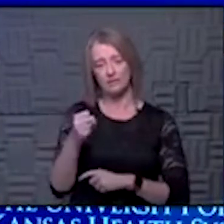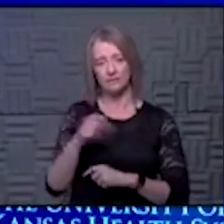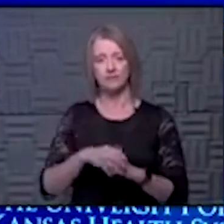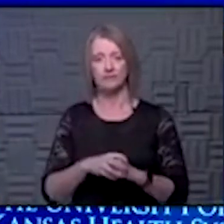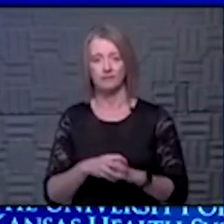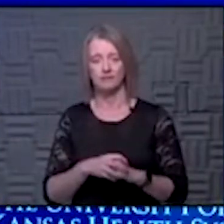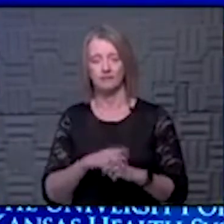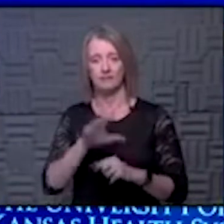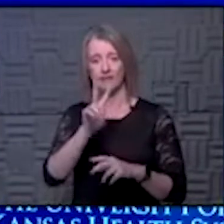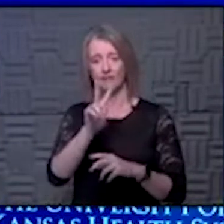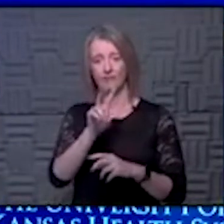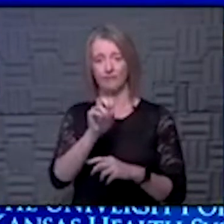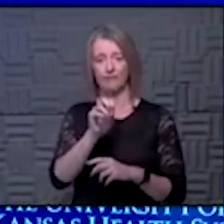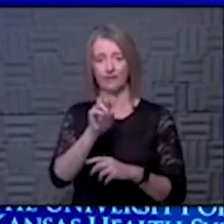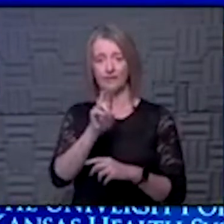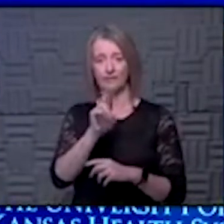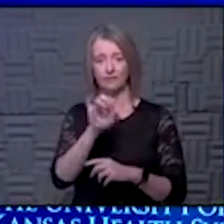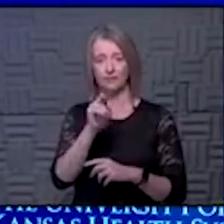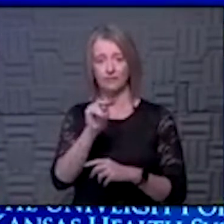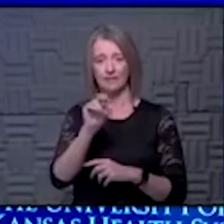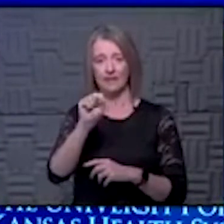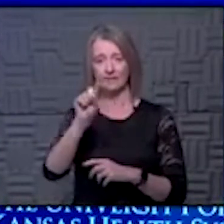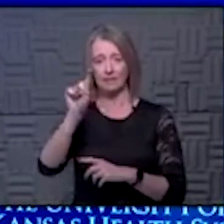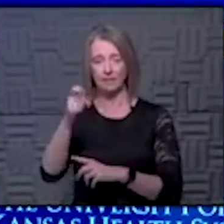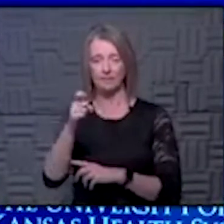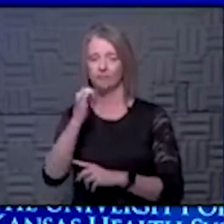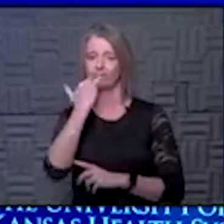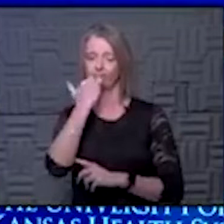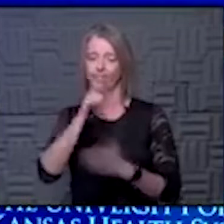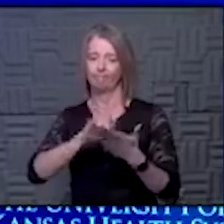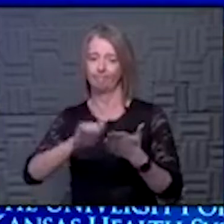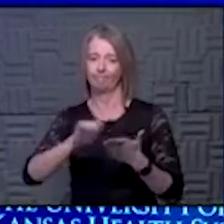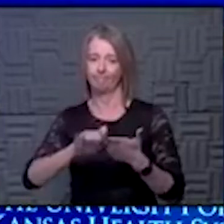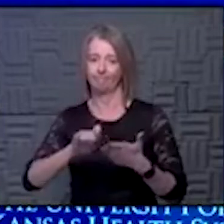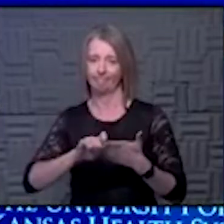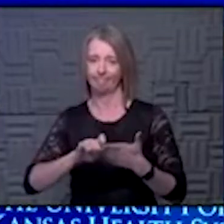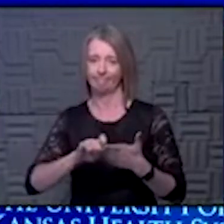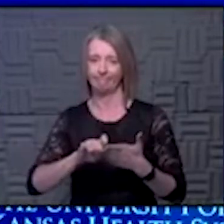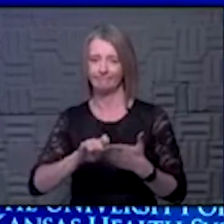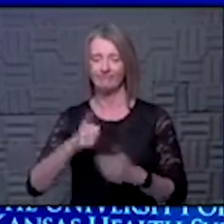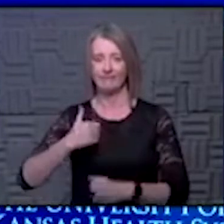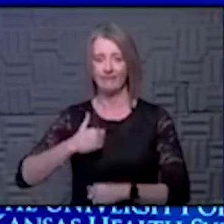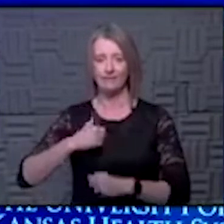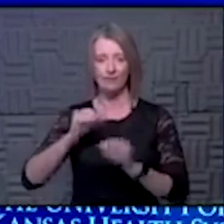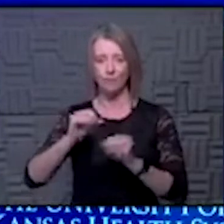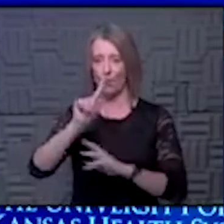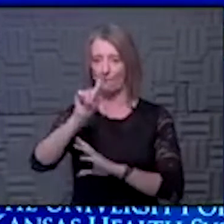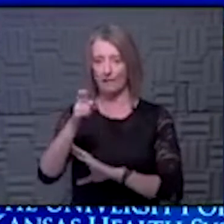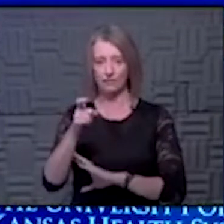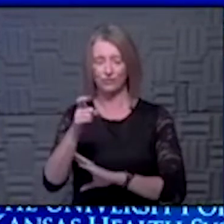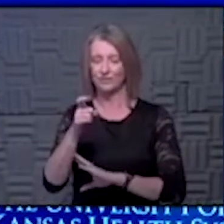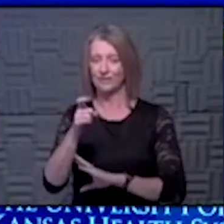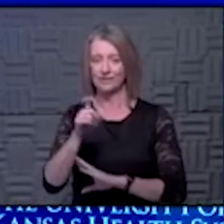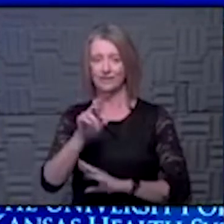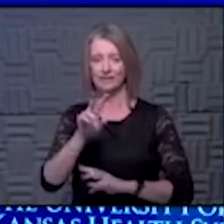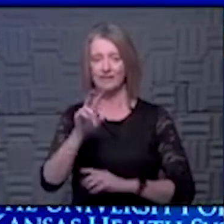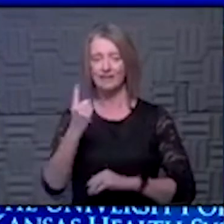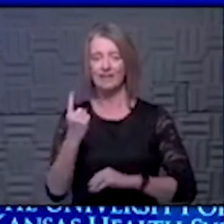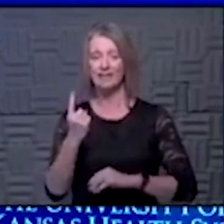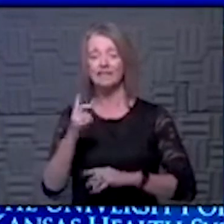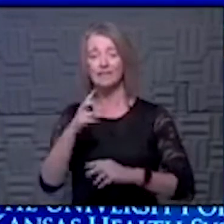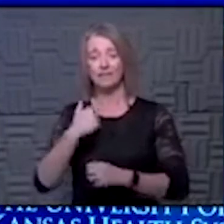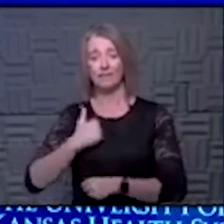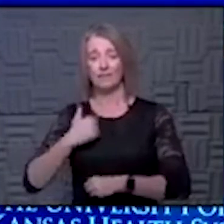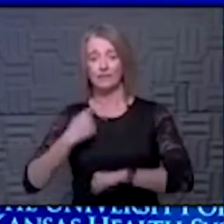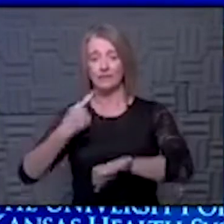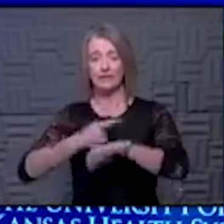Veterans, S apostrophe, and that is incorrect. Veterans has no apostrophe because it is Veterans Day, I should